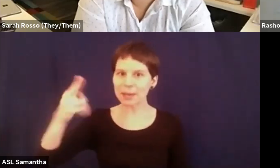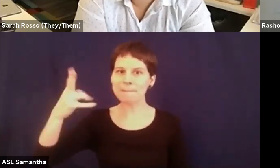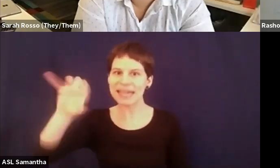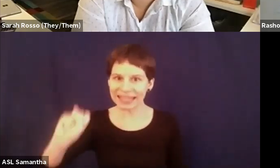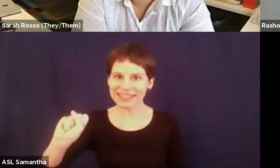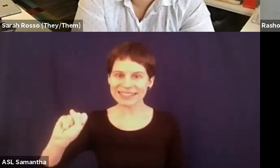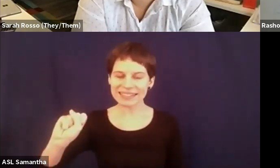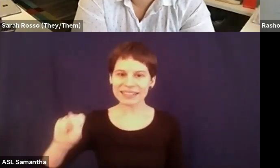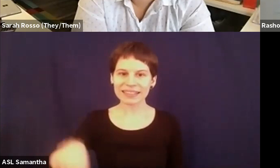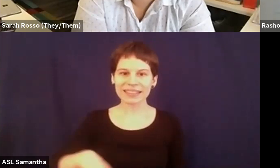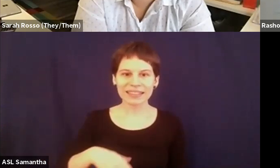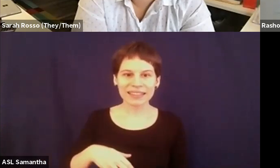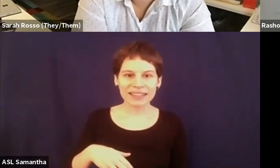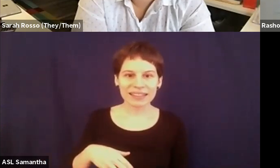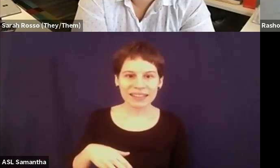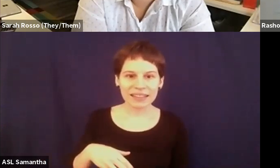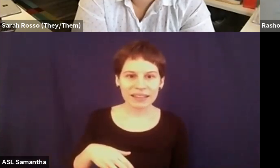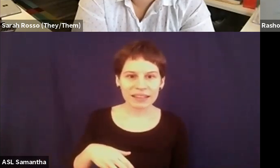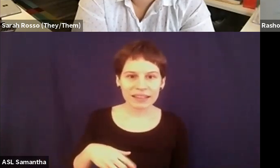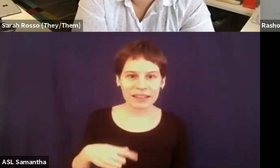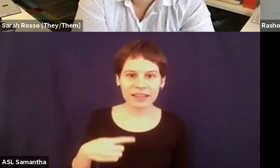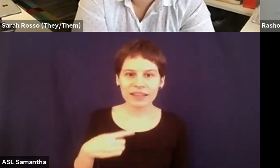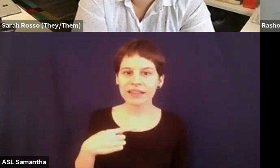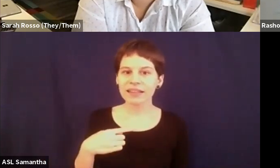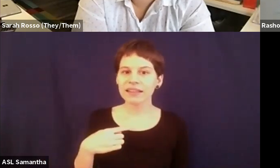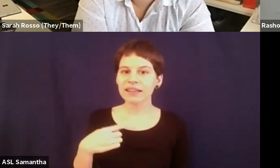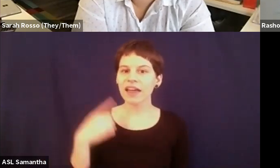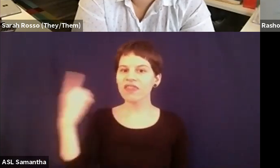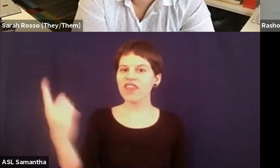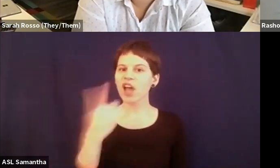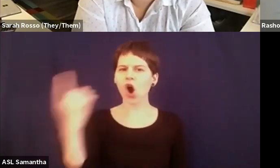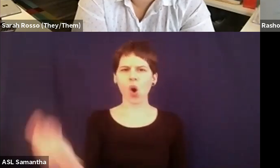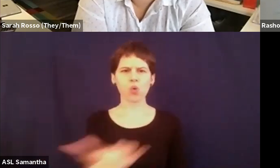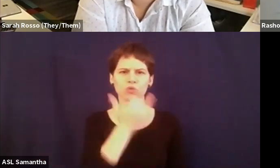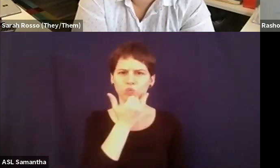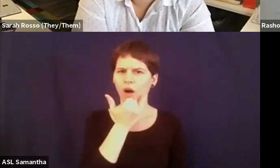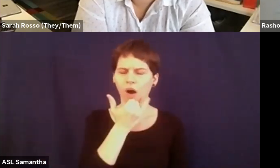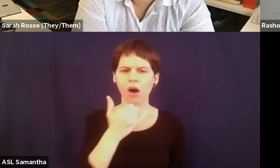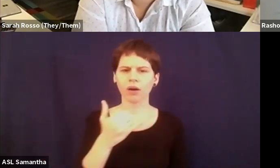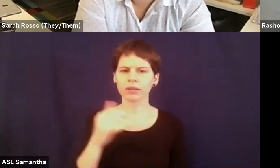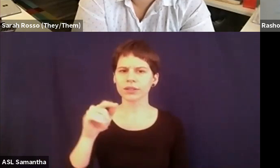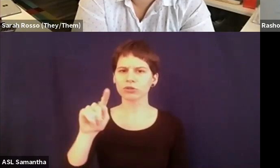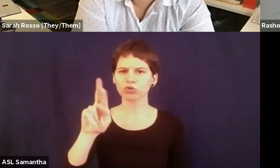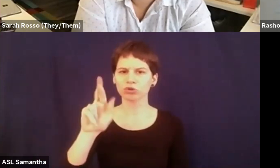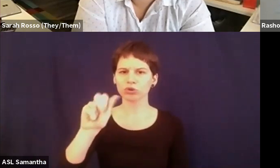I tell them I'm a she, and you know, hey, they always get it wrong. I definitely have the deepest,